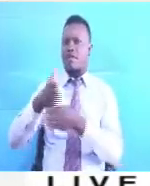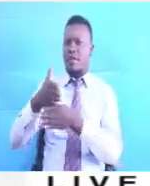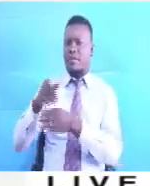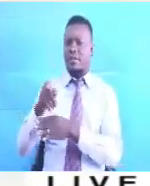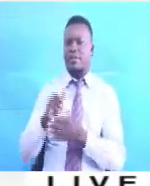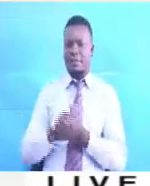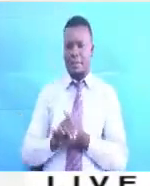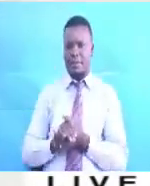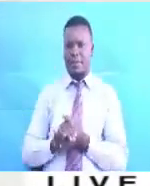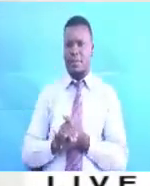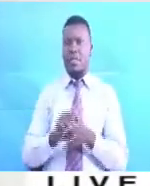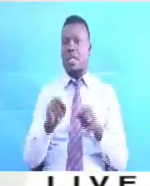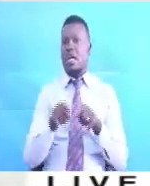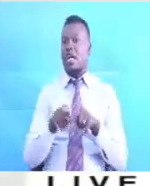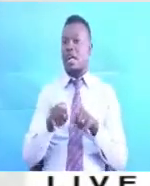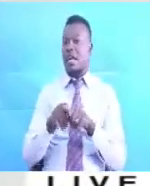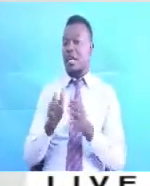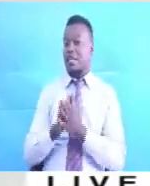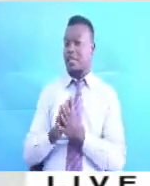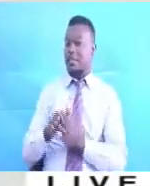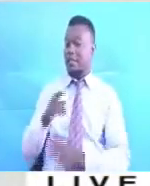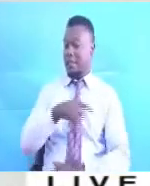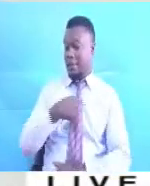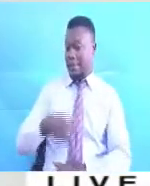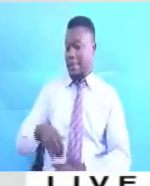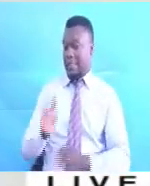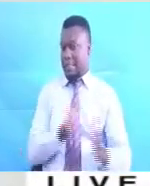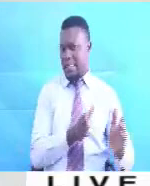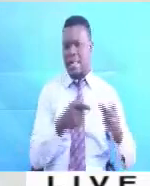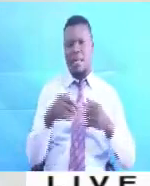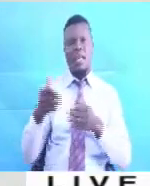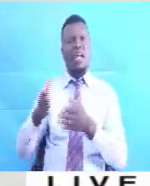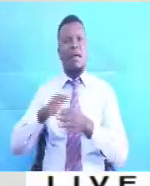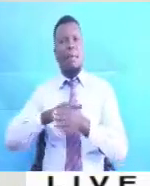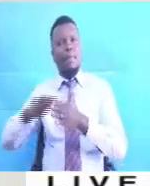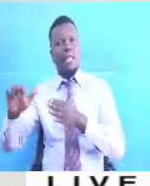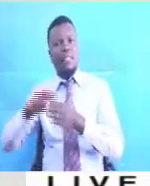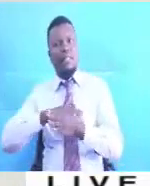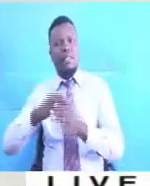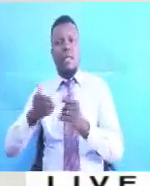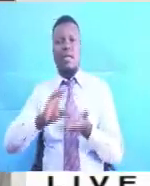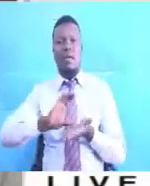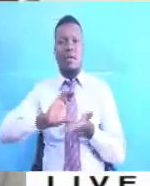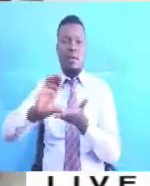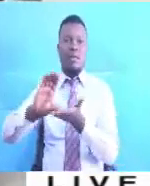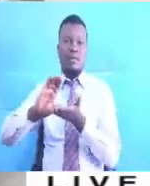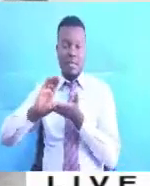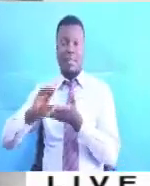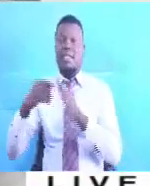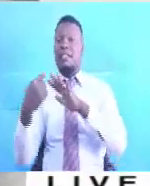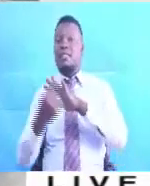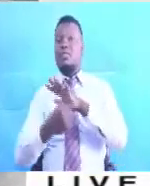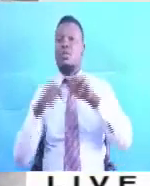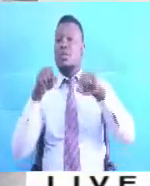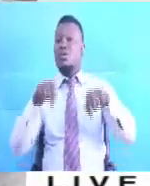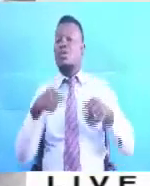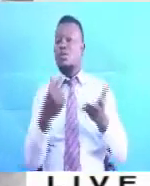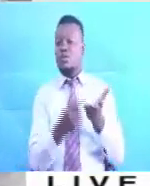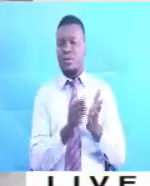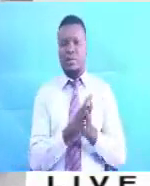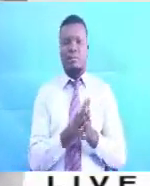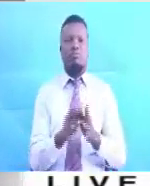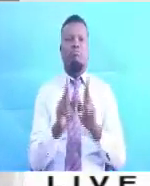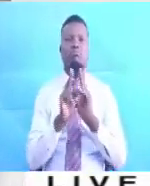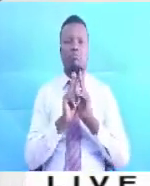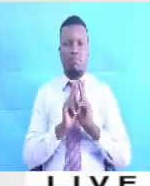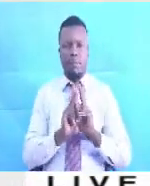with JICA. The business and investment climate and environment in Uganda is very